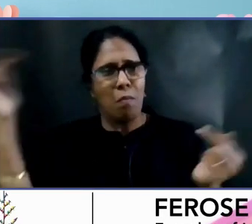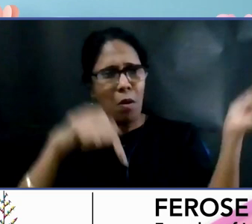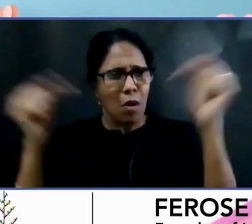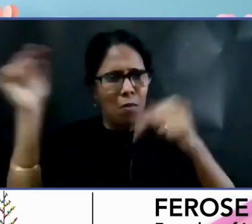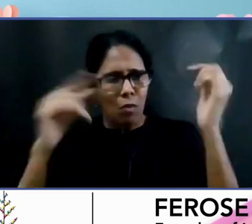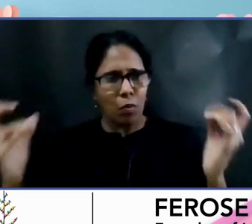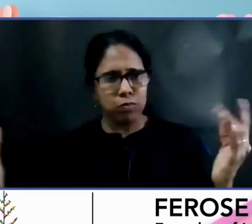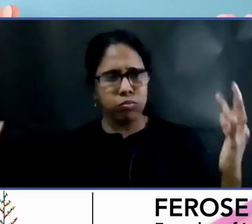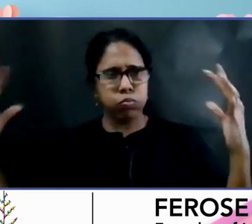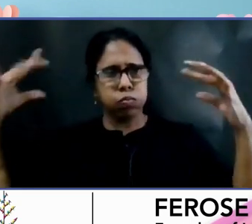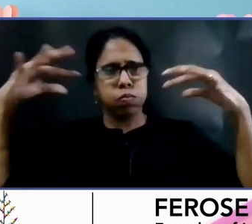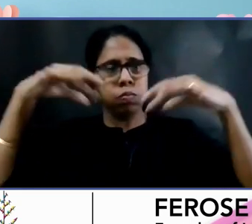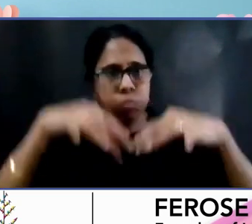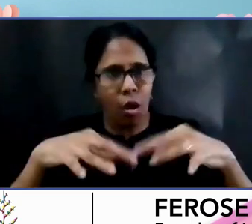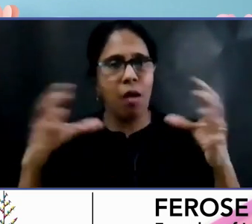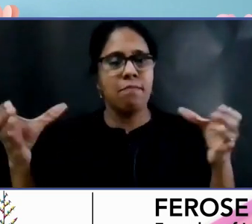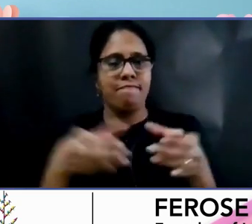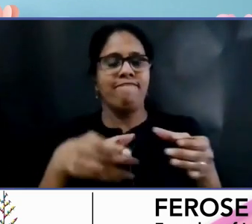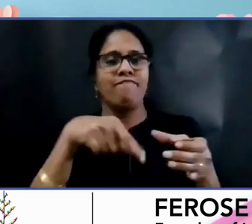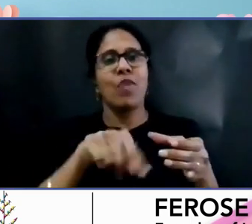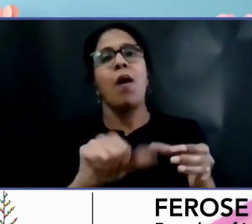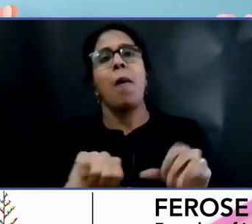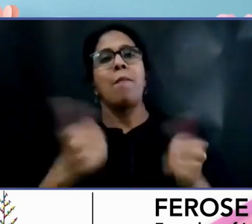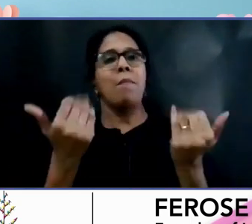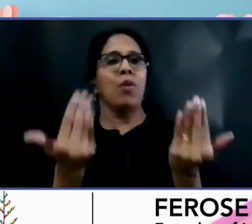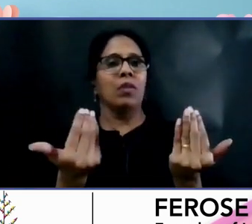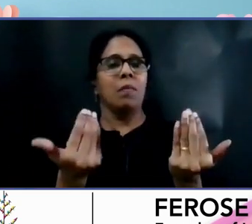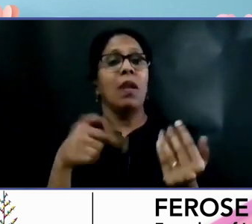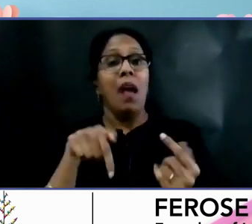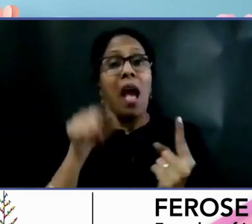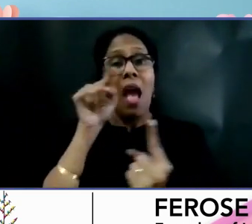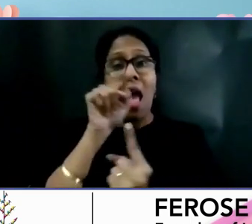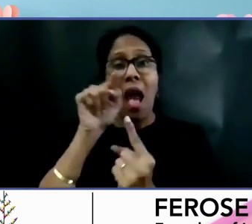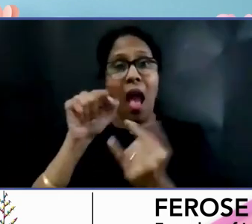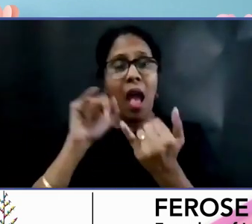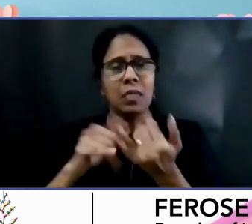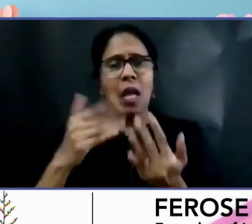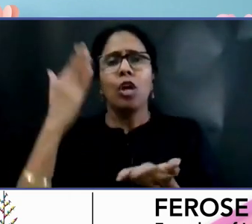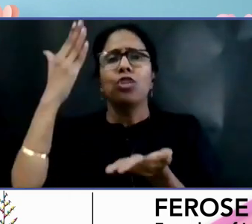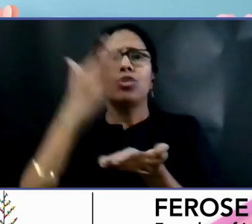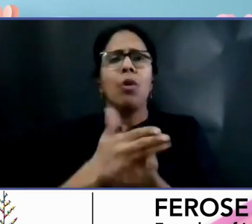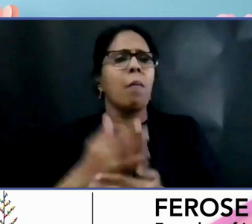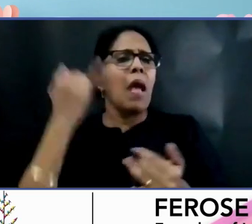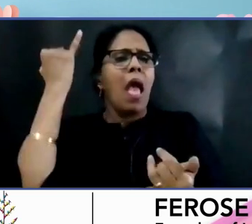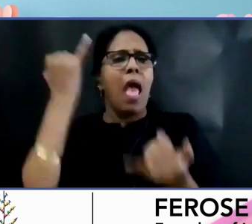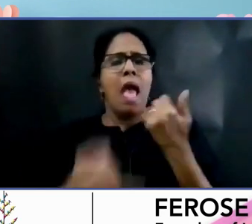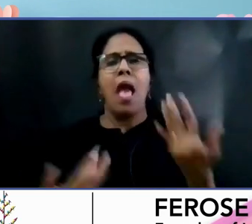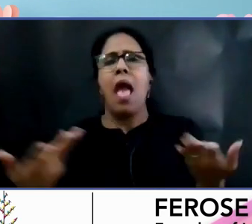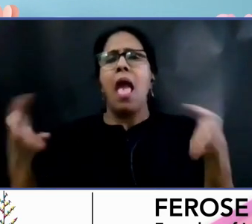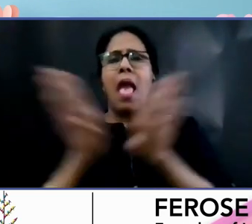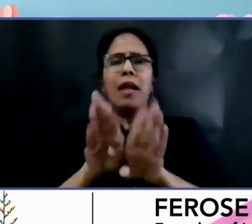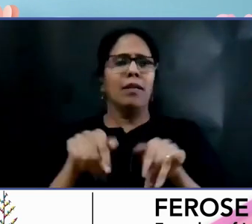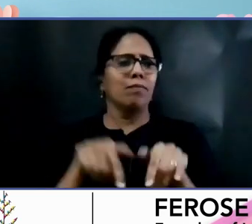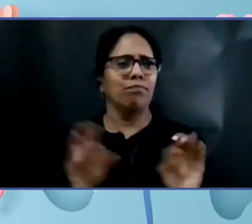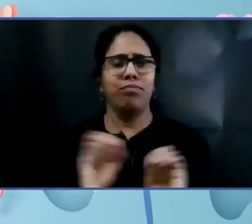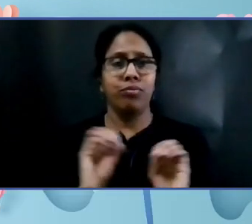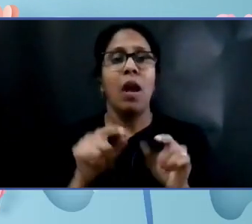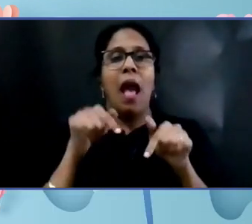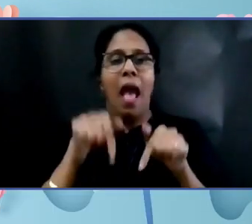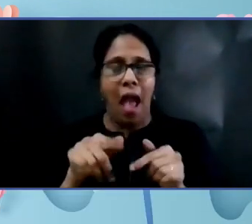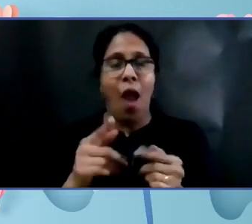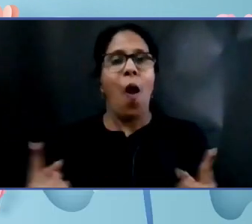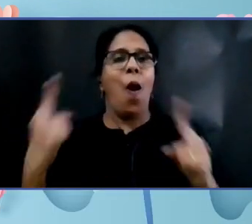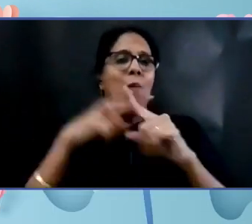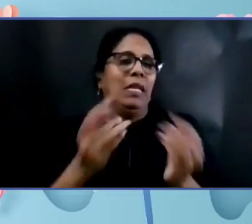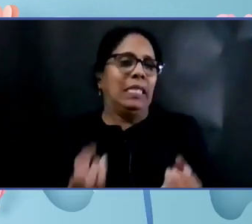India Inclusion Summit today. In fact, the inclusion movement from the youth begins today. And I hope all of you